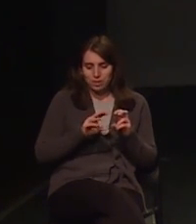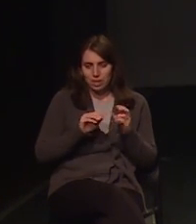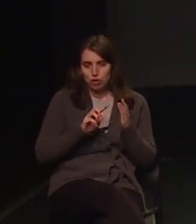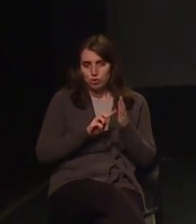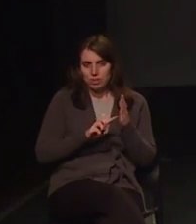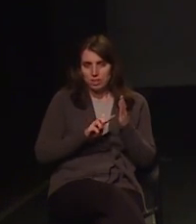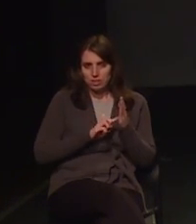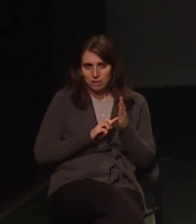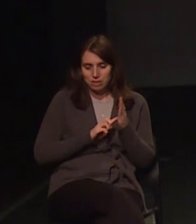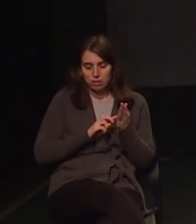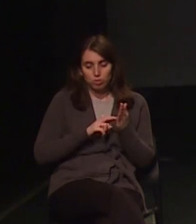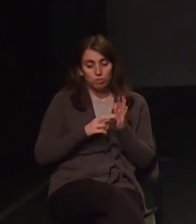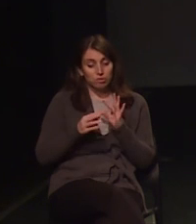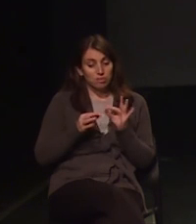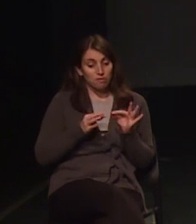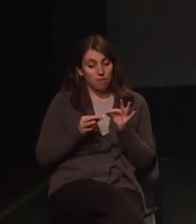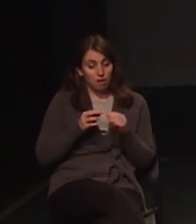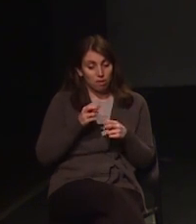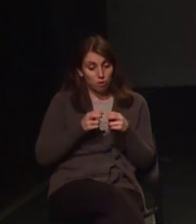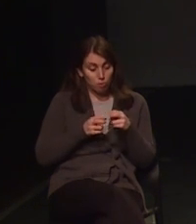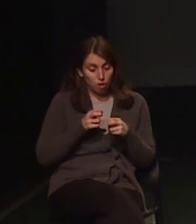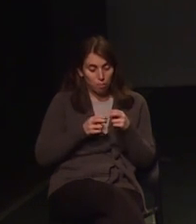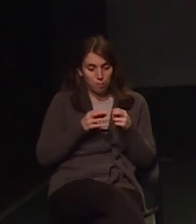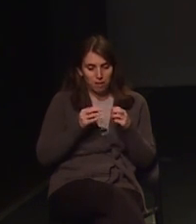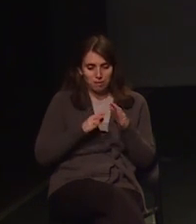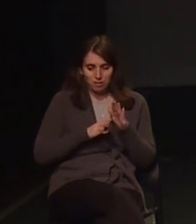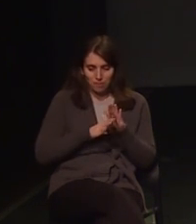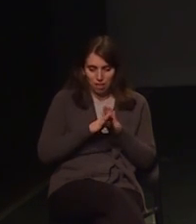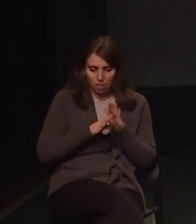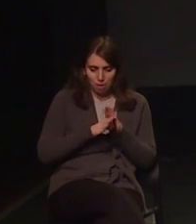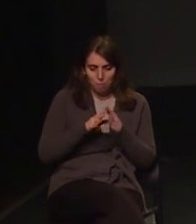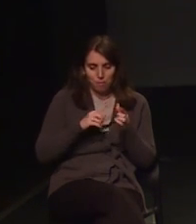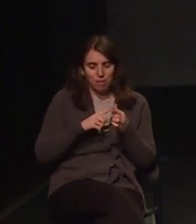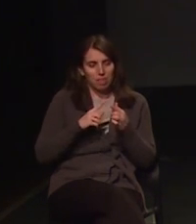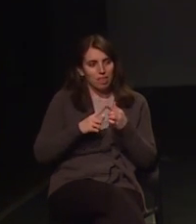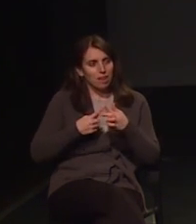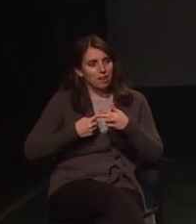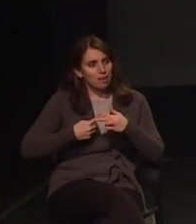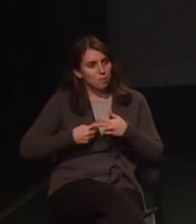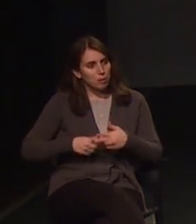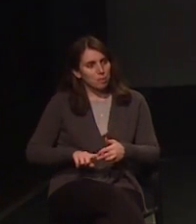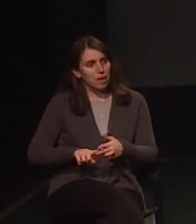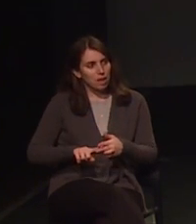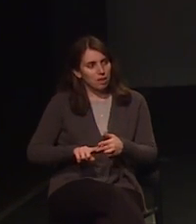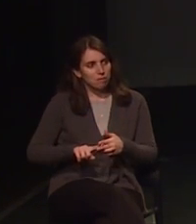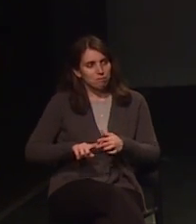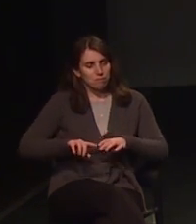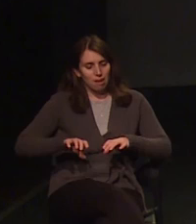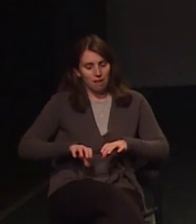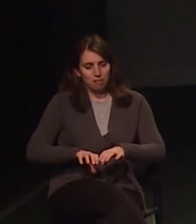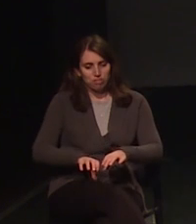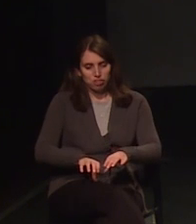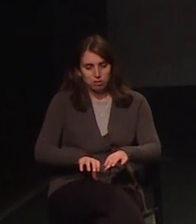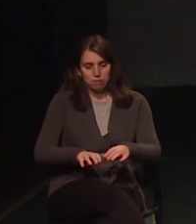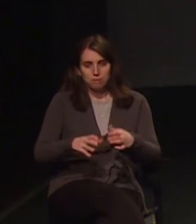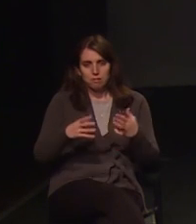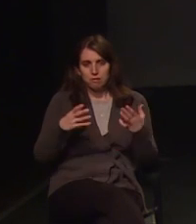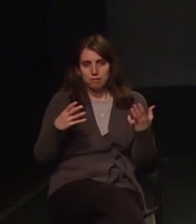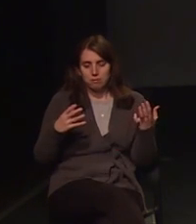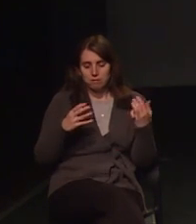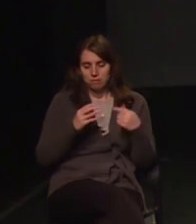very explicitly, and to develop and then implement courses of action. The MAP